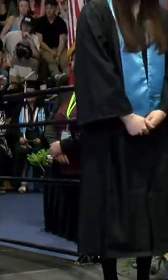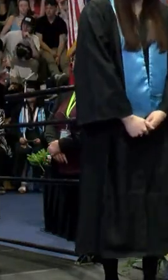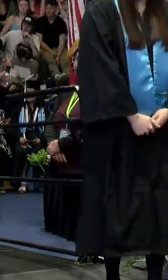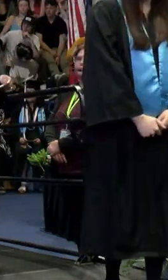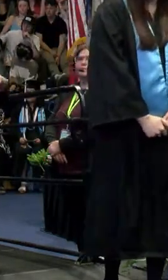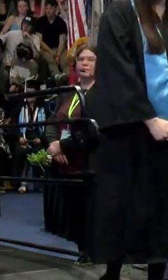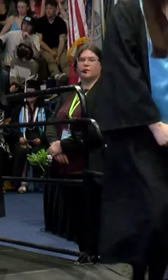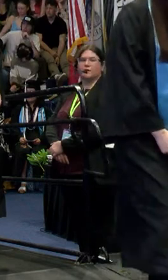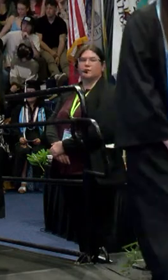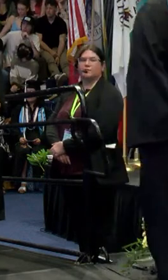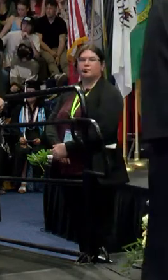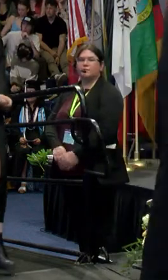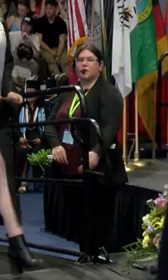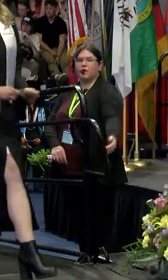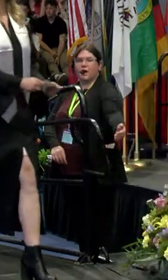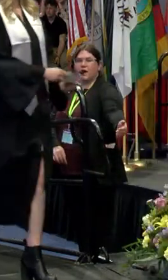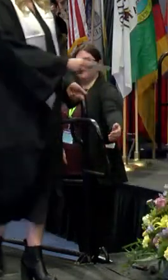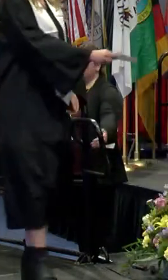Devin Potter.